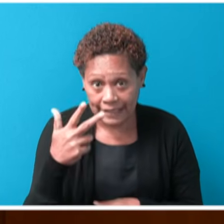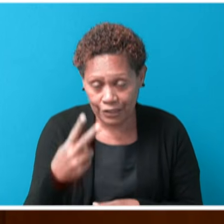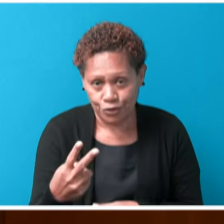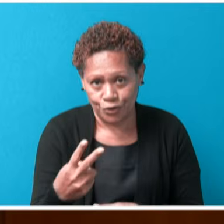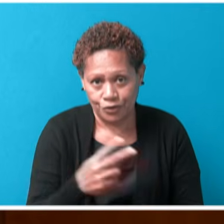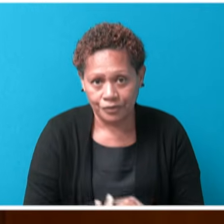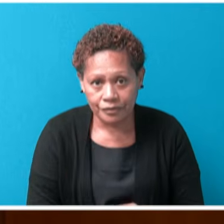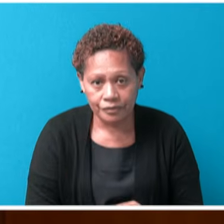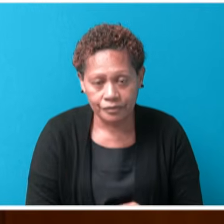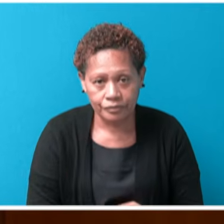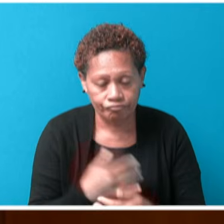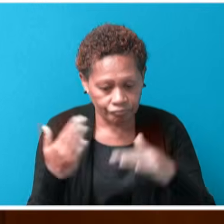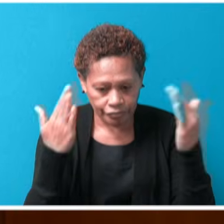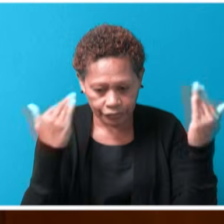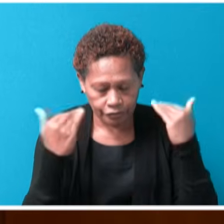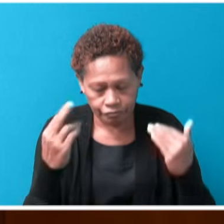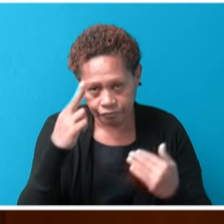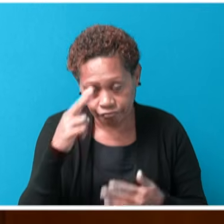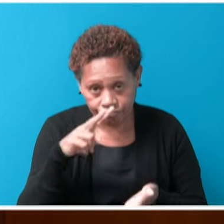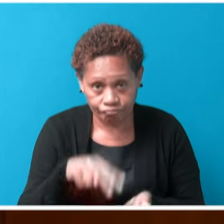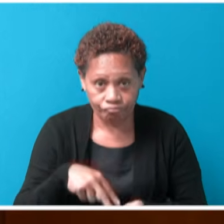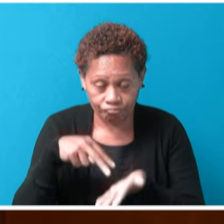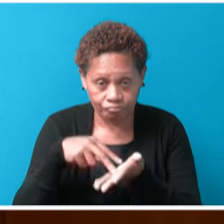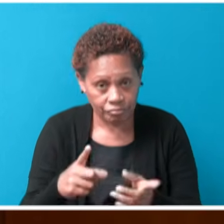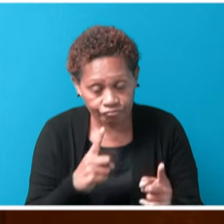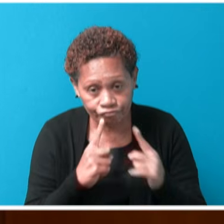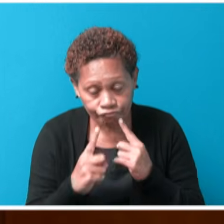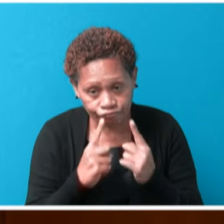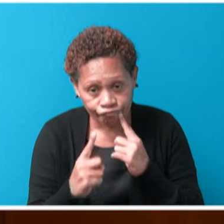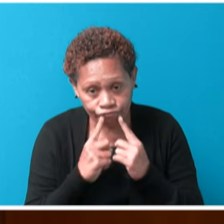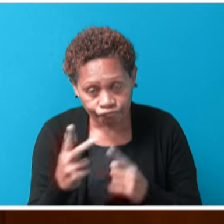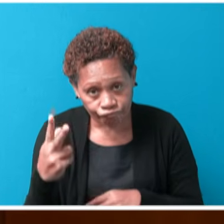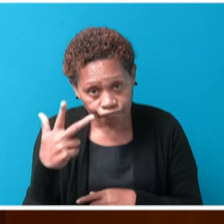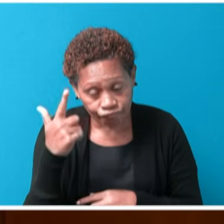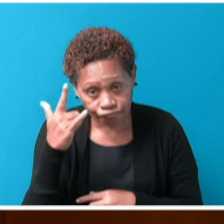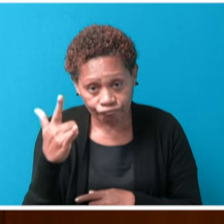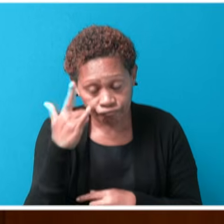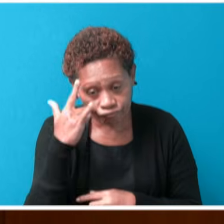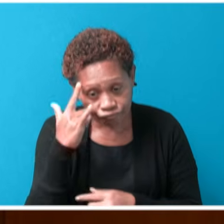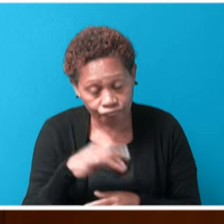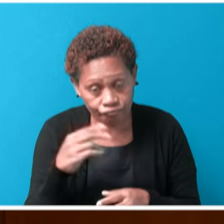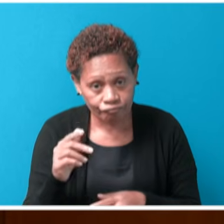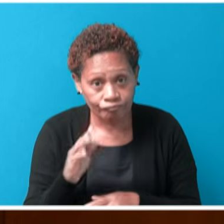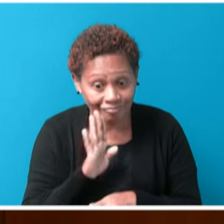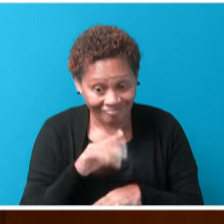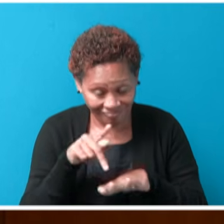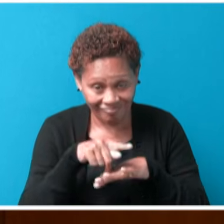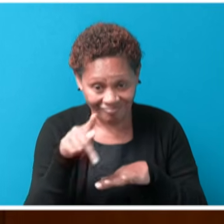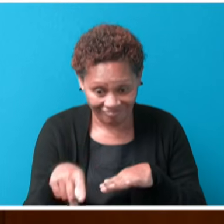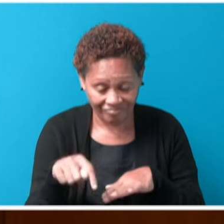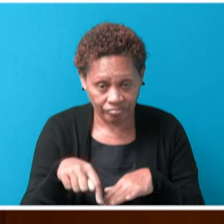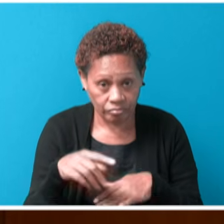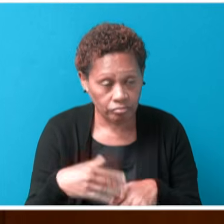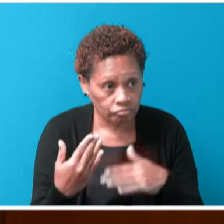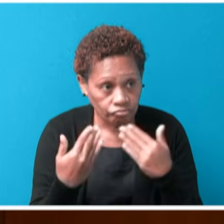Mr. Speaker, sir, I rise to commend the motion that's before Parliament now, and that is to thank His Excellency